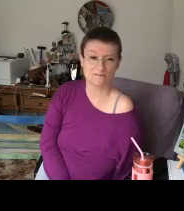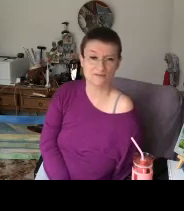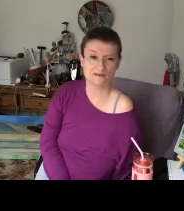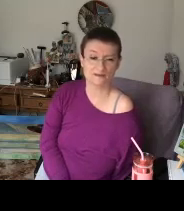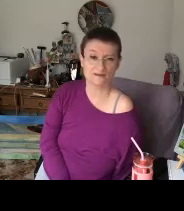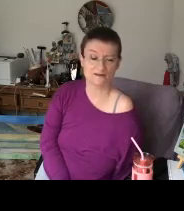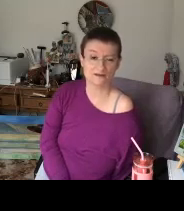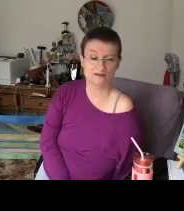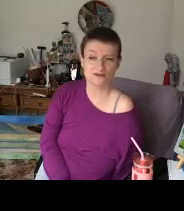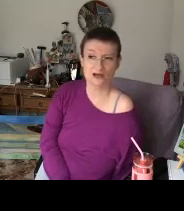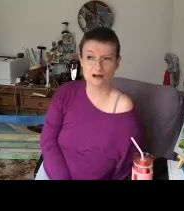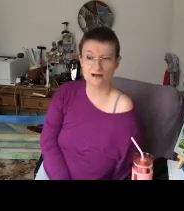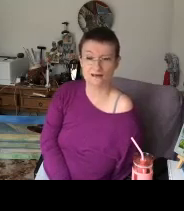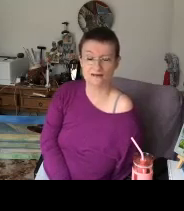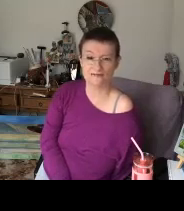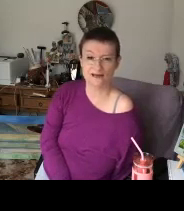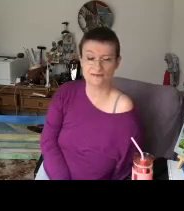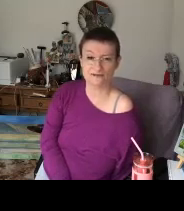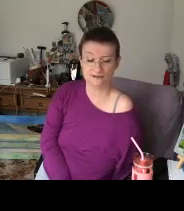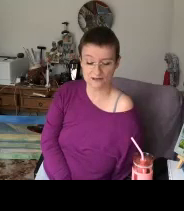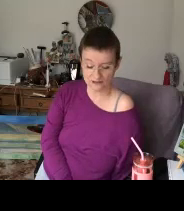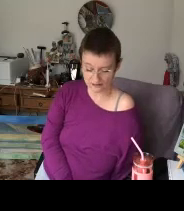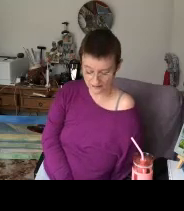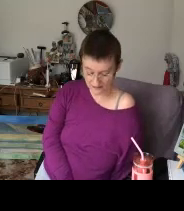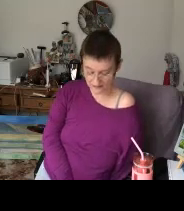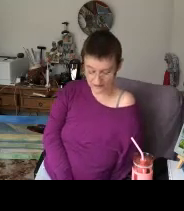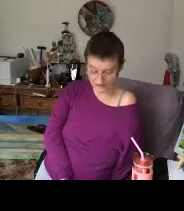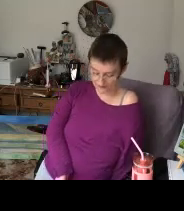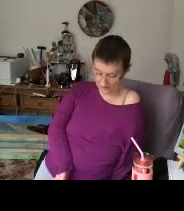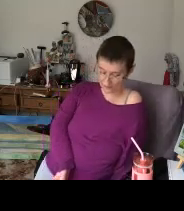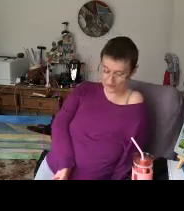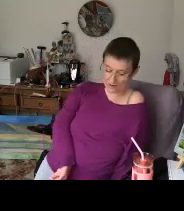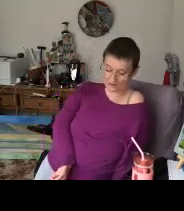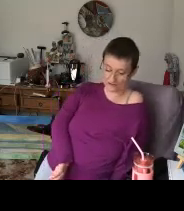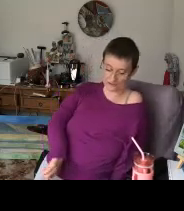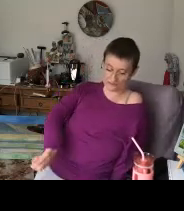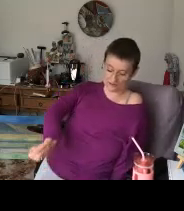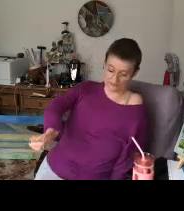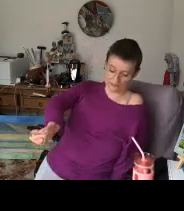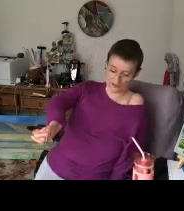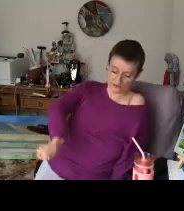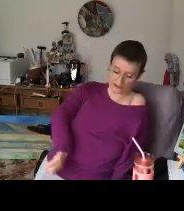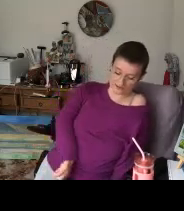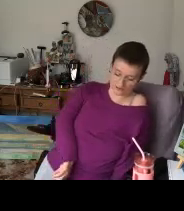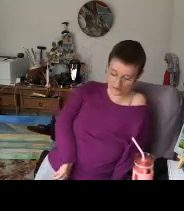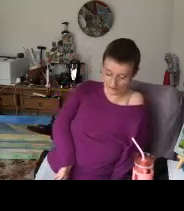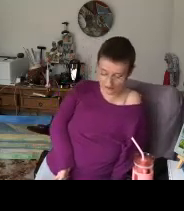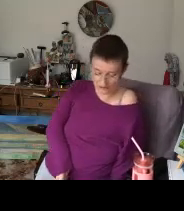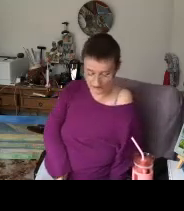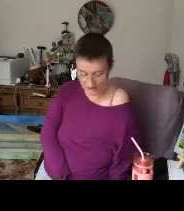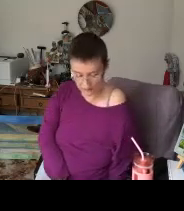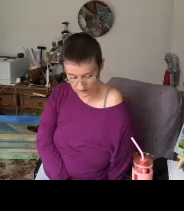remember, to highlight the fact that, these disabled artists who have kind of really